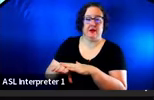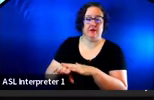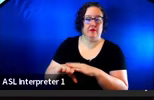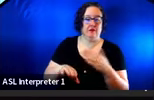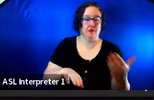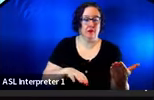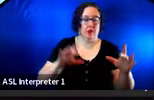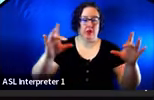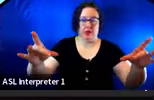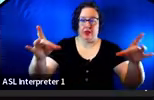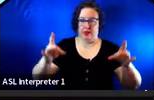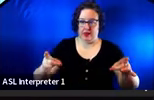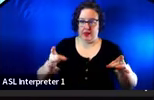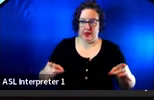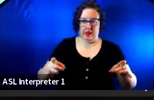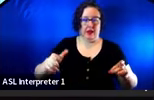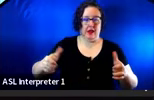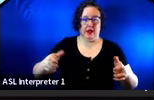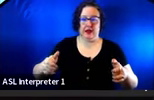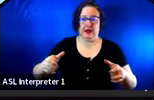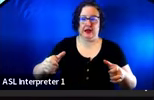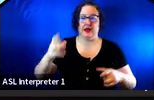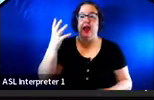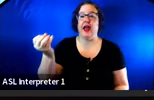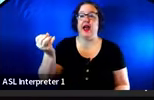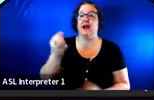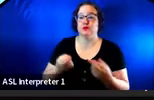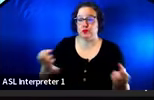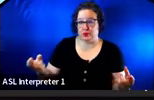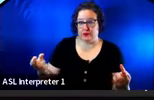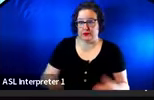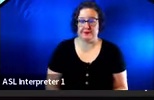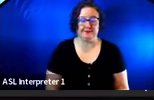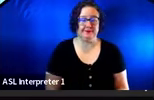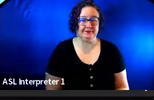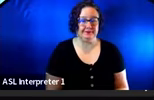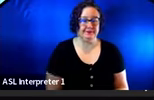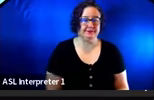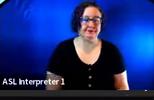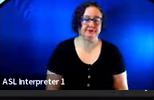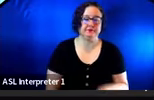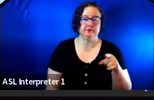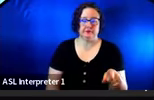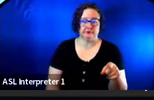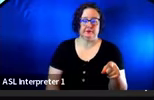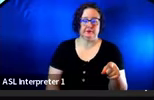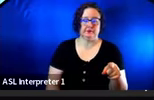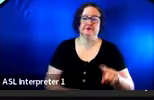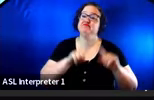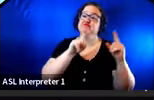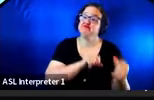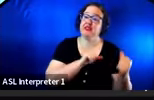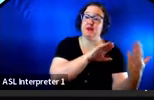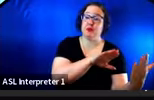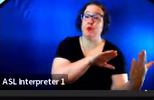buttons and joysticks are outsourced, right? This is a different approach, and all